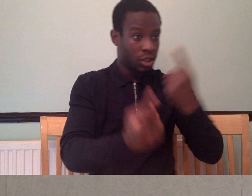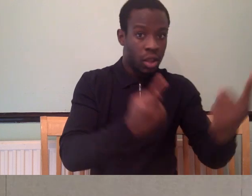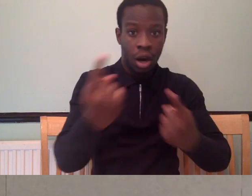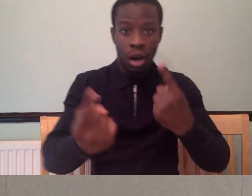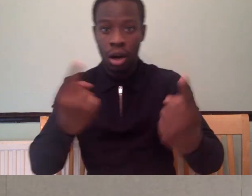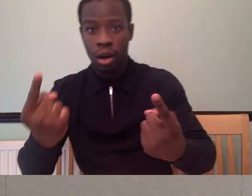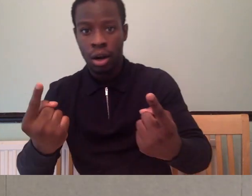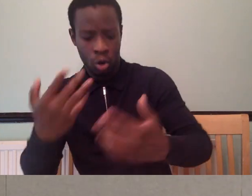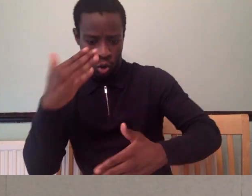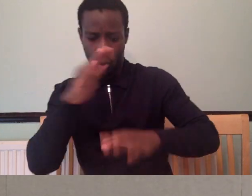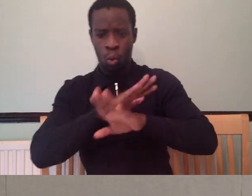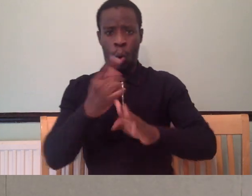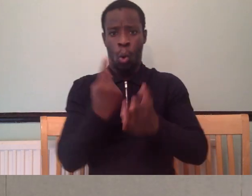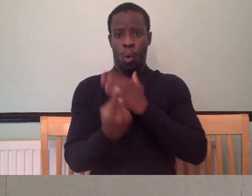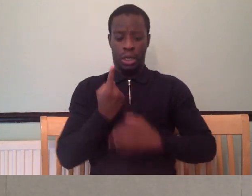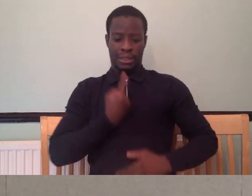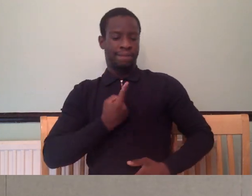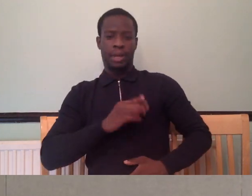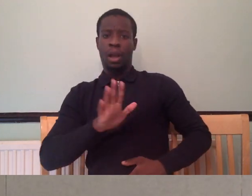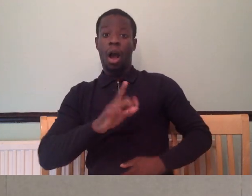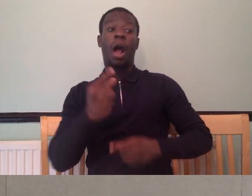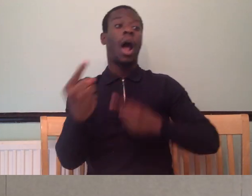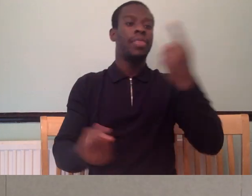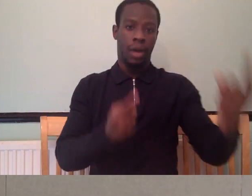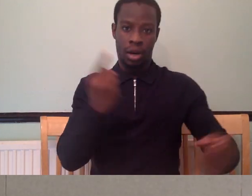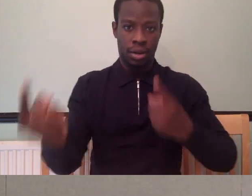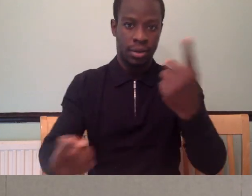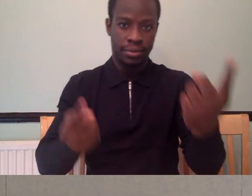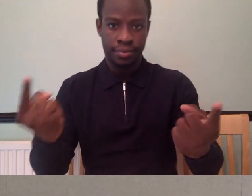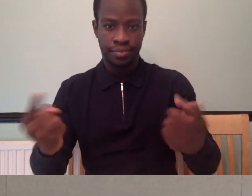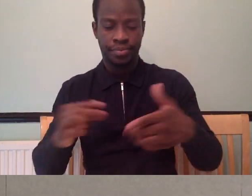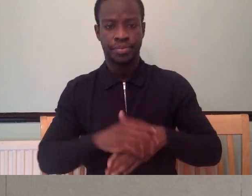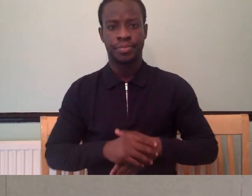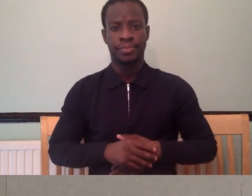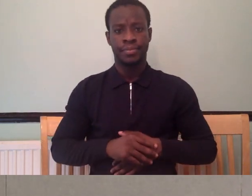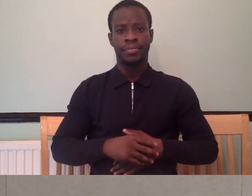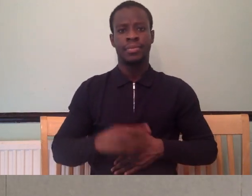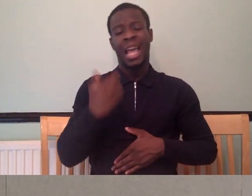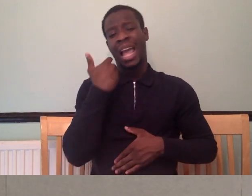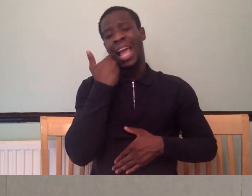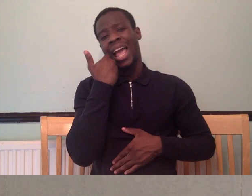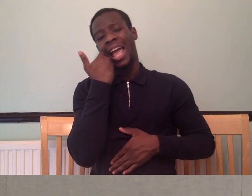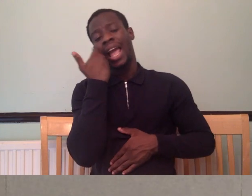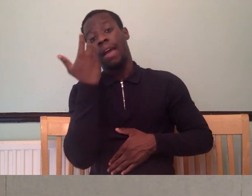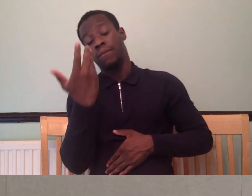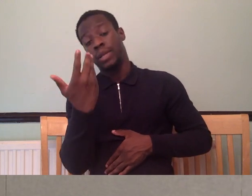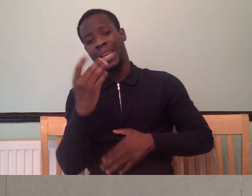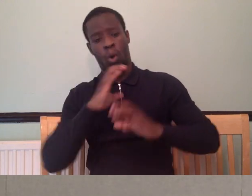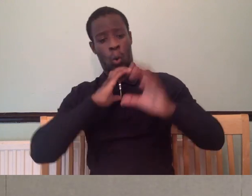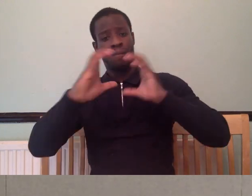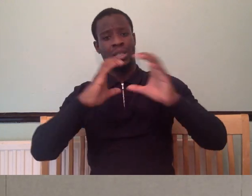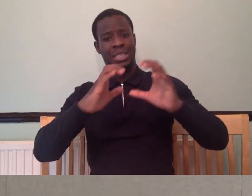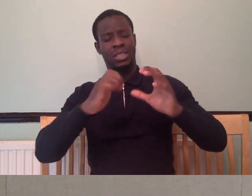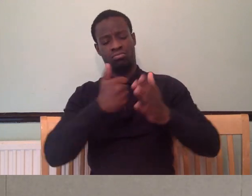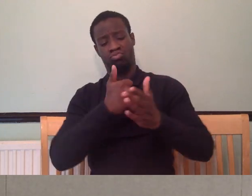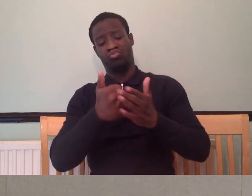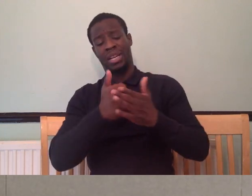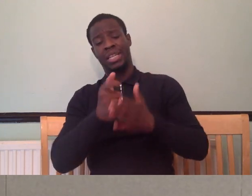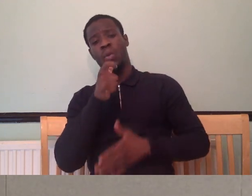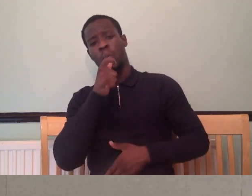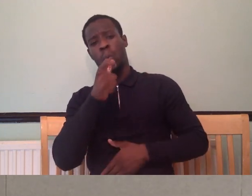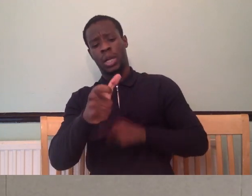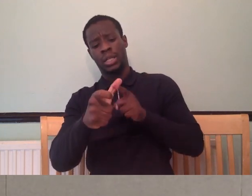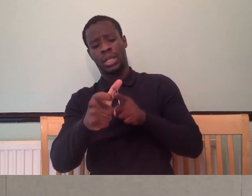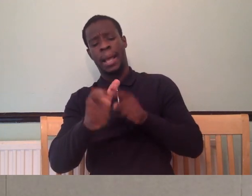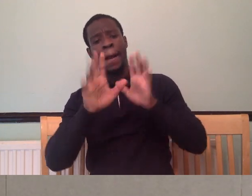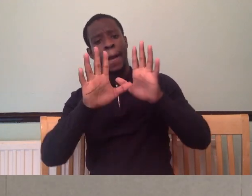other. We often use that term in our everyday conversations, don't we? The